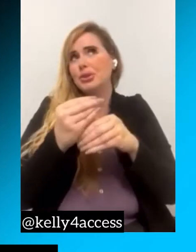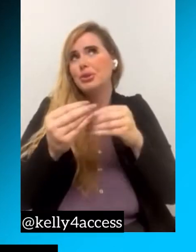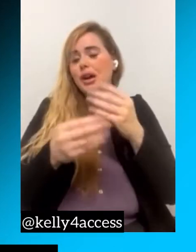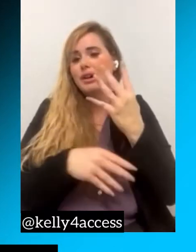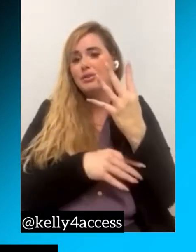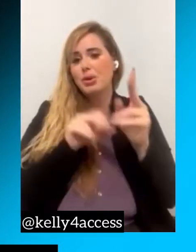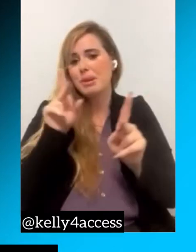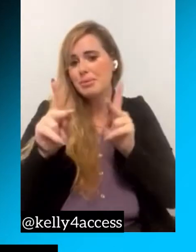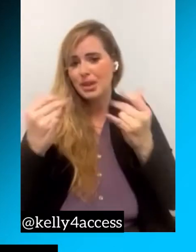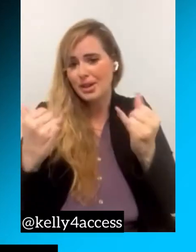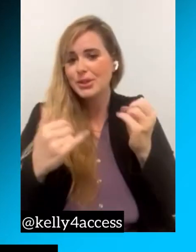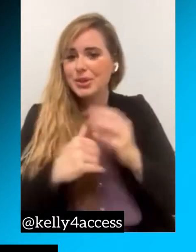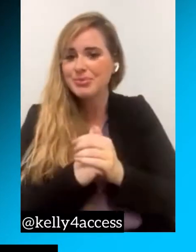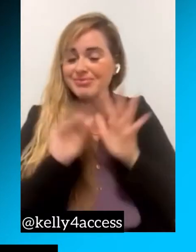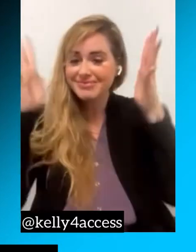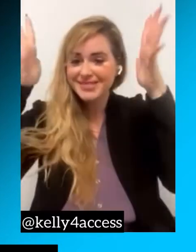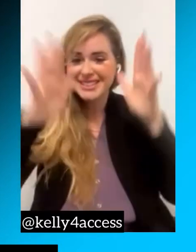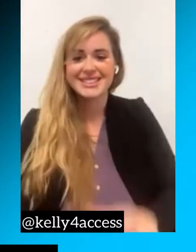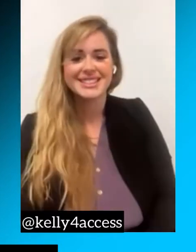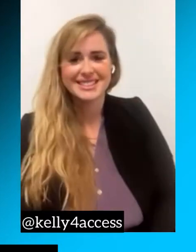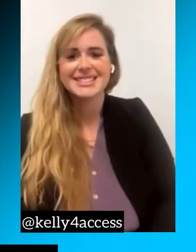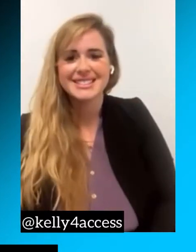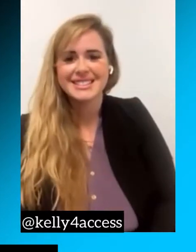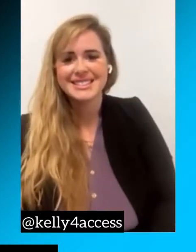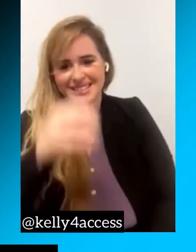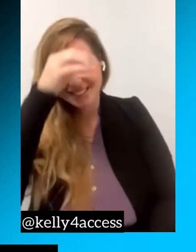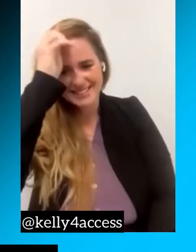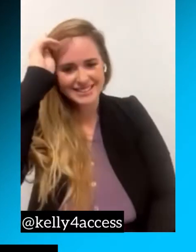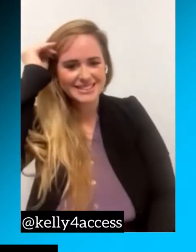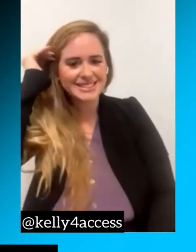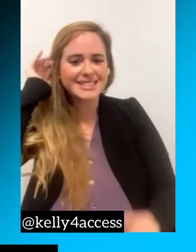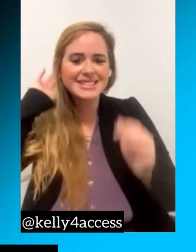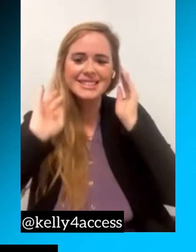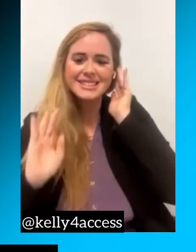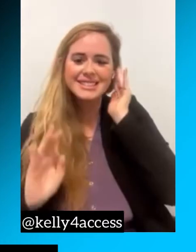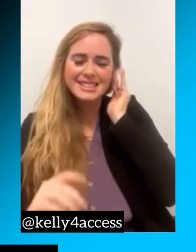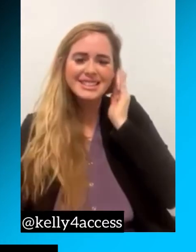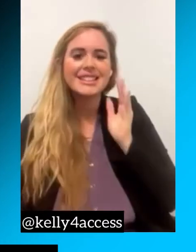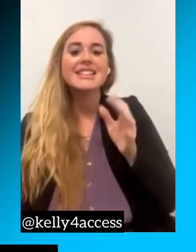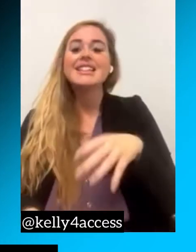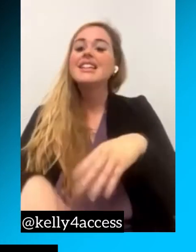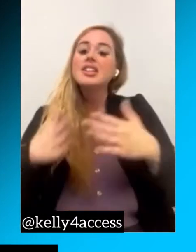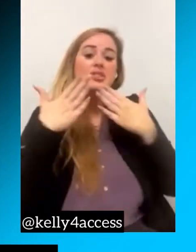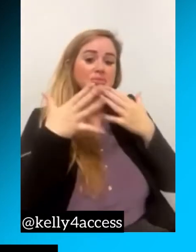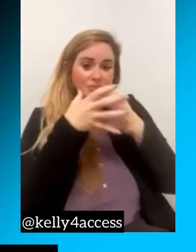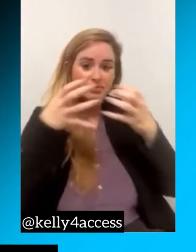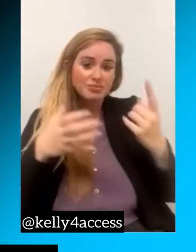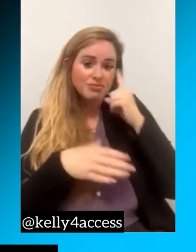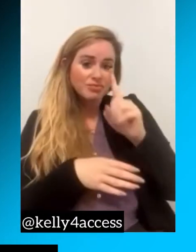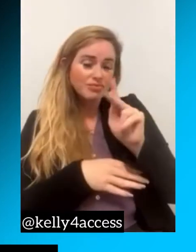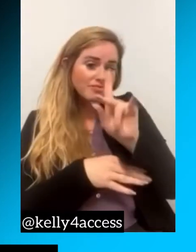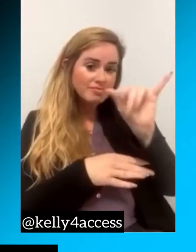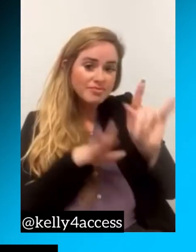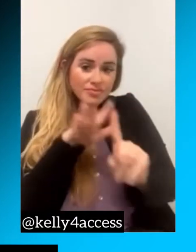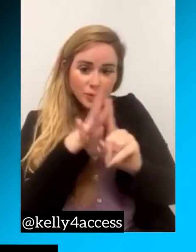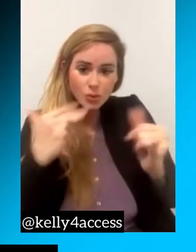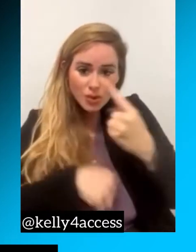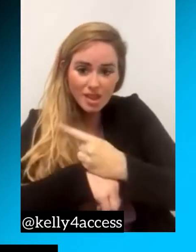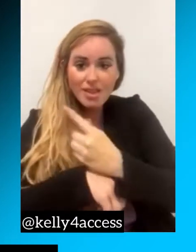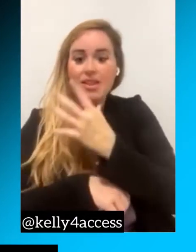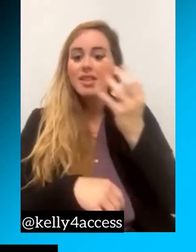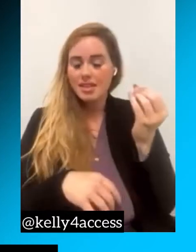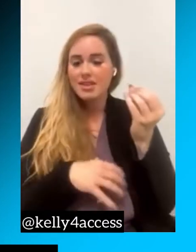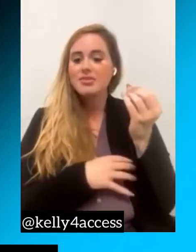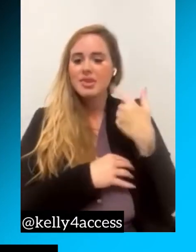to 4 people now. So yeah. Well, thank you so much for being part today. I know